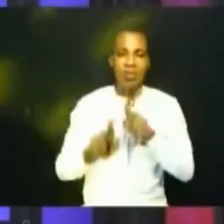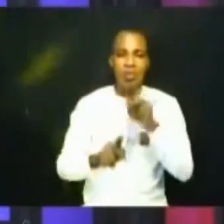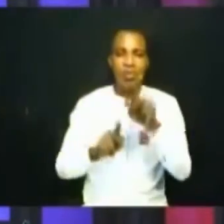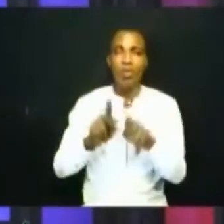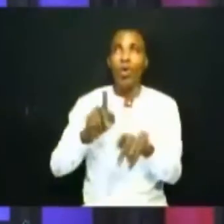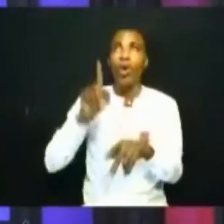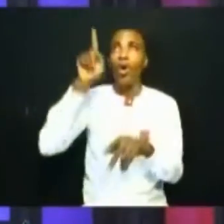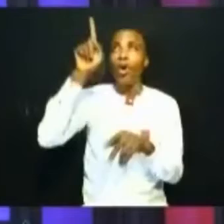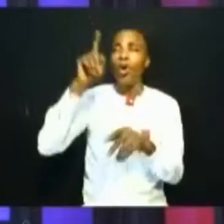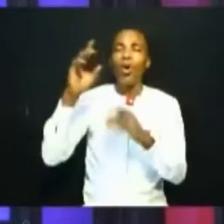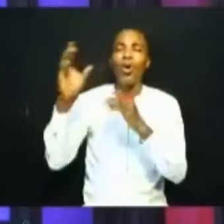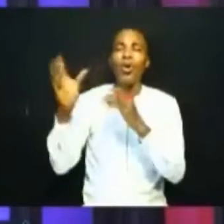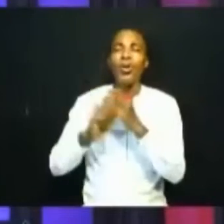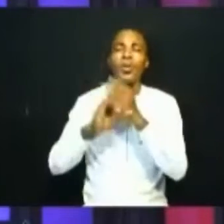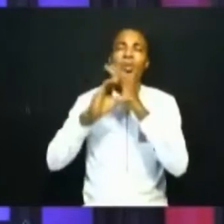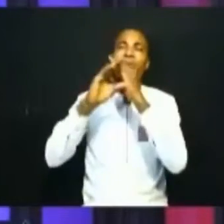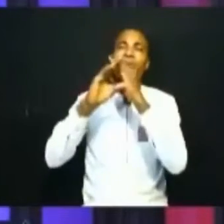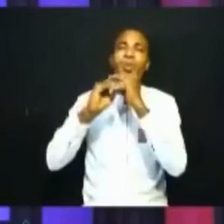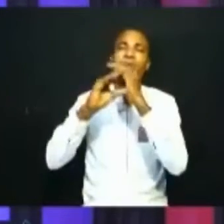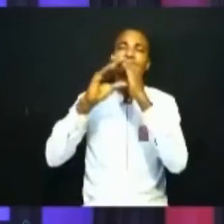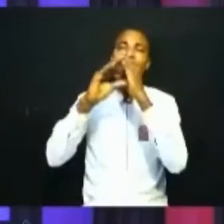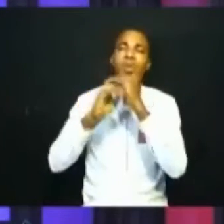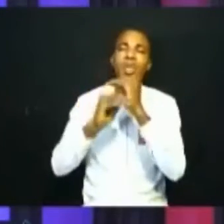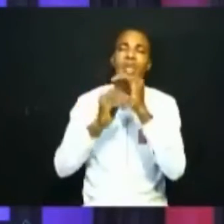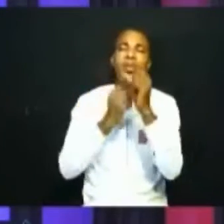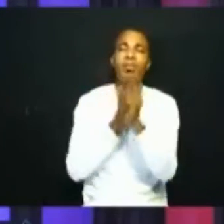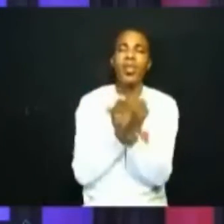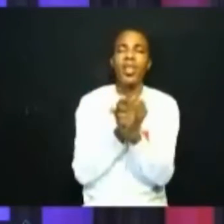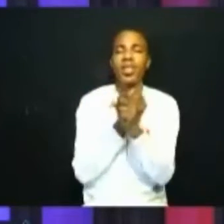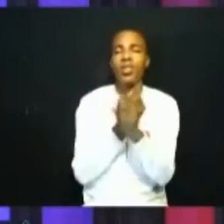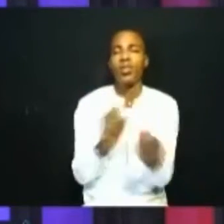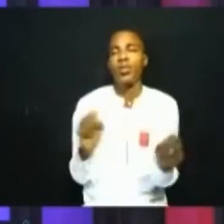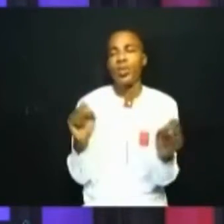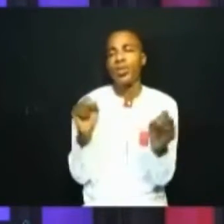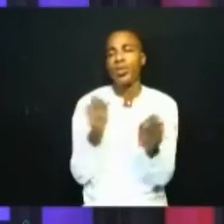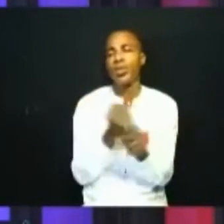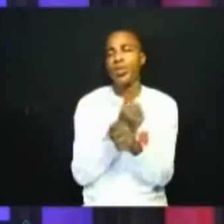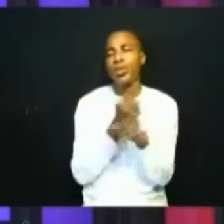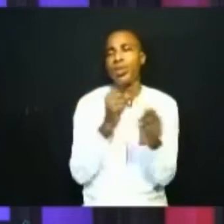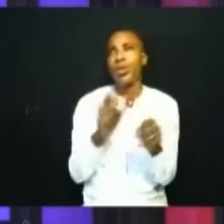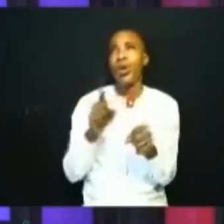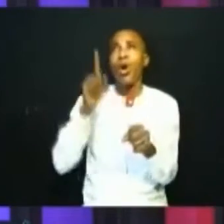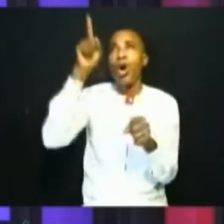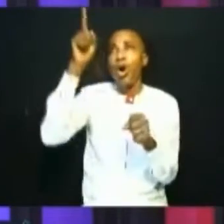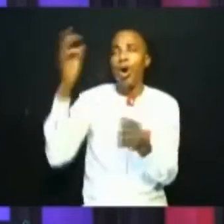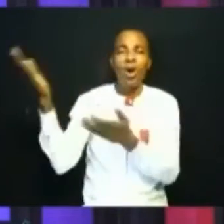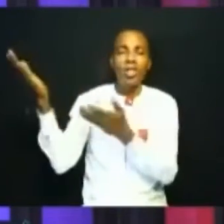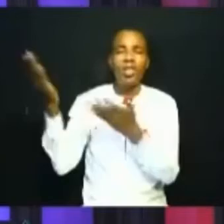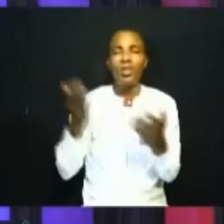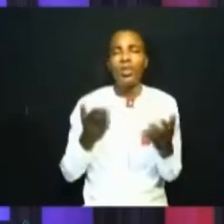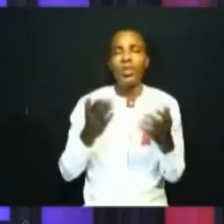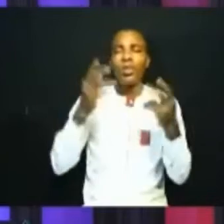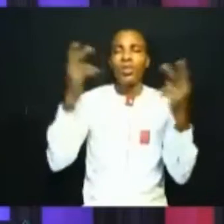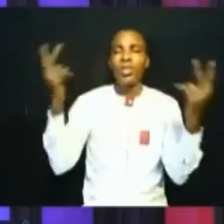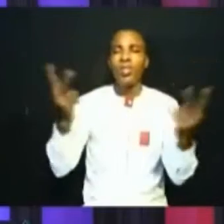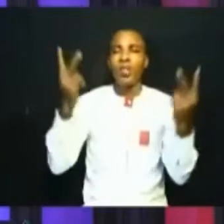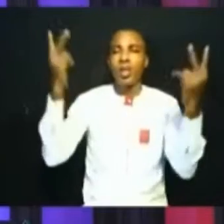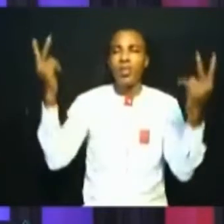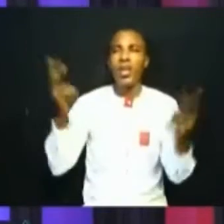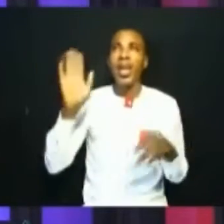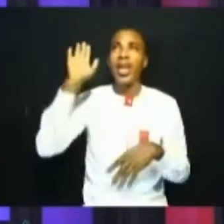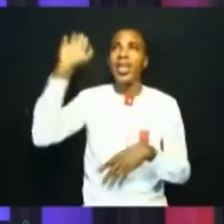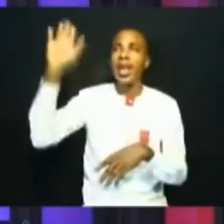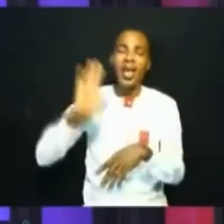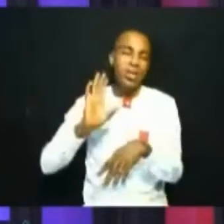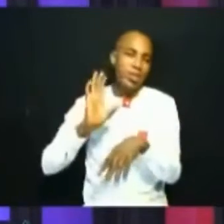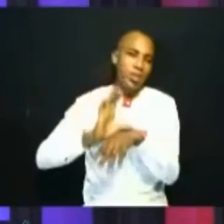nkwagye aben no so, wama ne nkwagye aben no, odi nkunim abre na sorry, odi nkunim